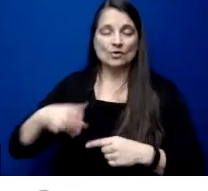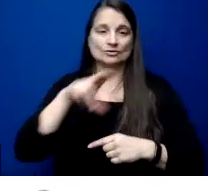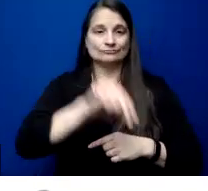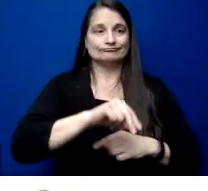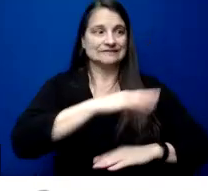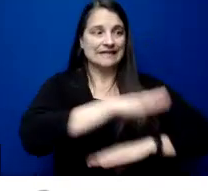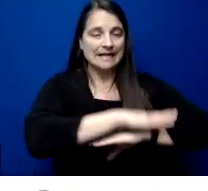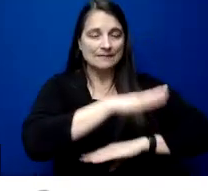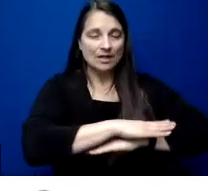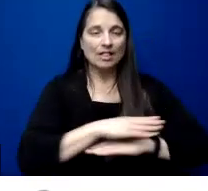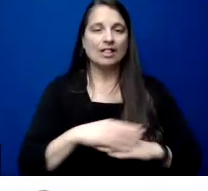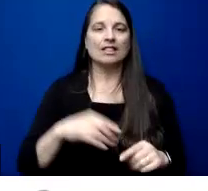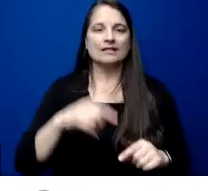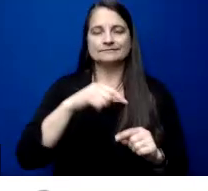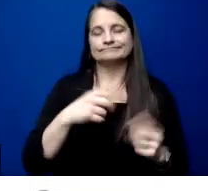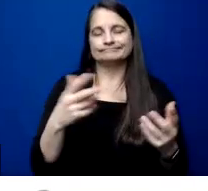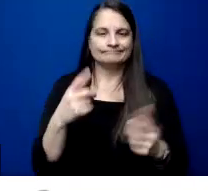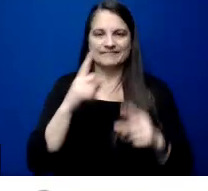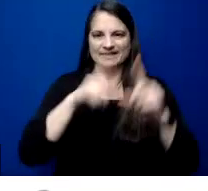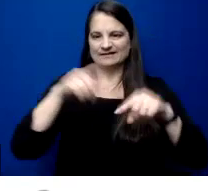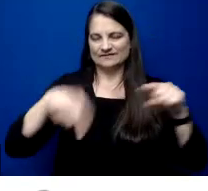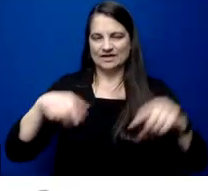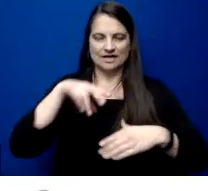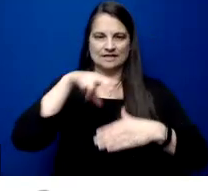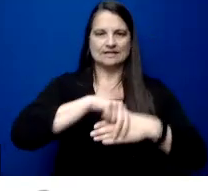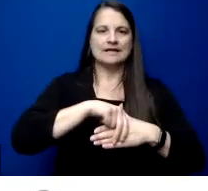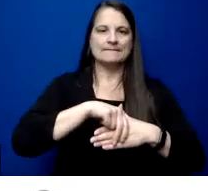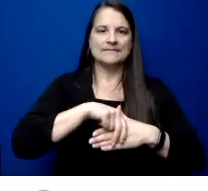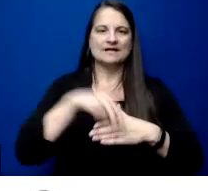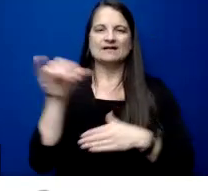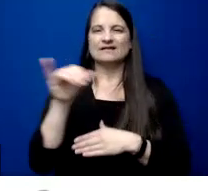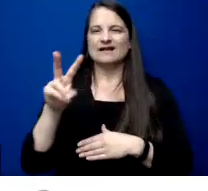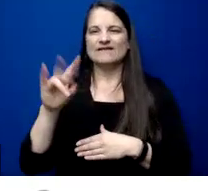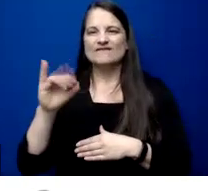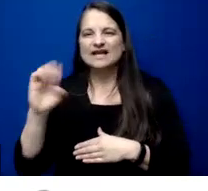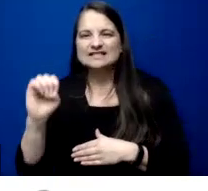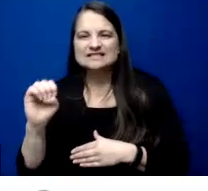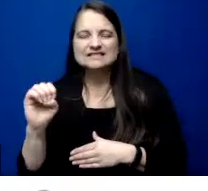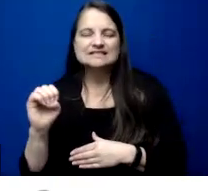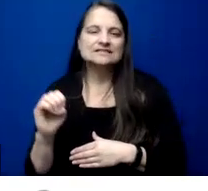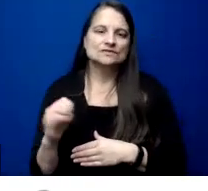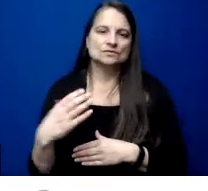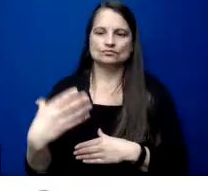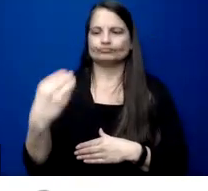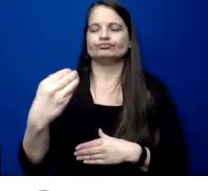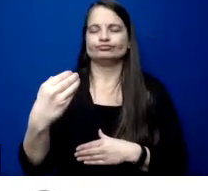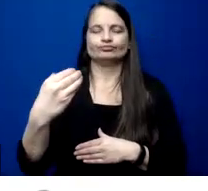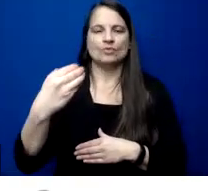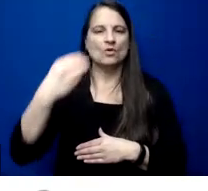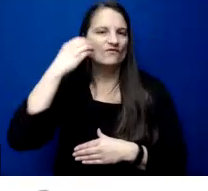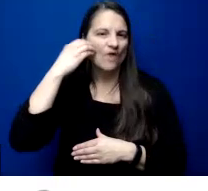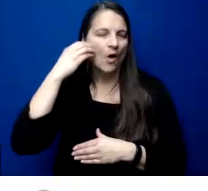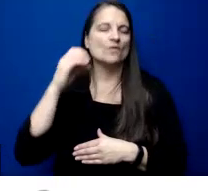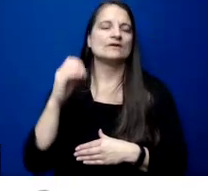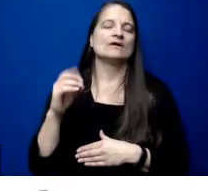have varying attachments. So sometimes they might clip in like a vise to hold a phone or a tablet, or they might be based